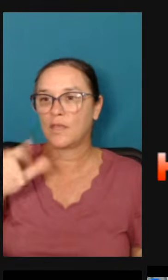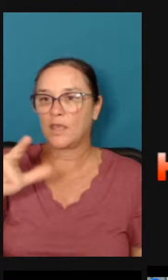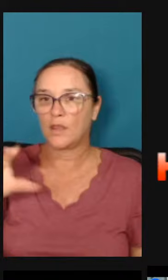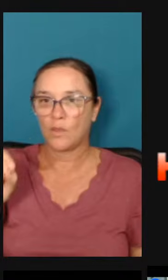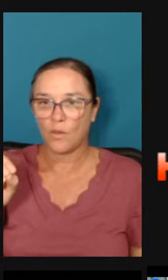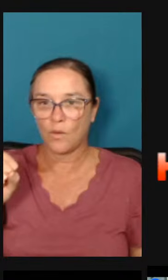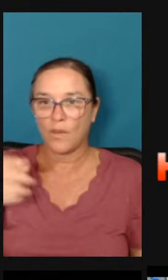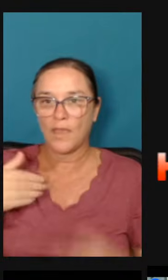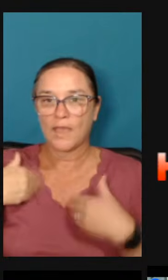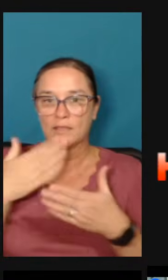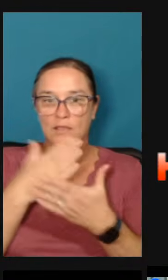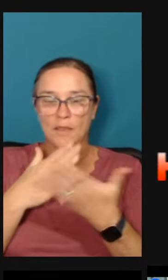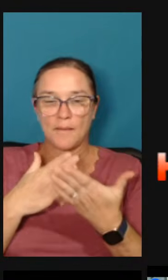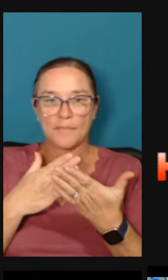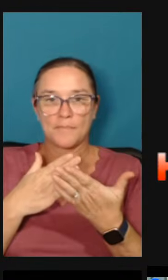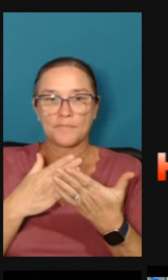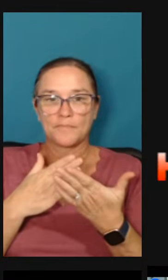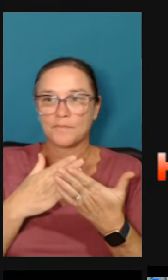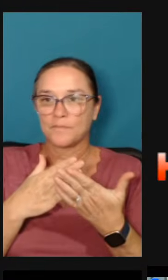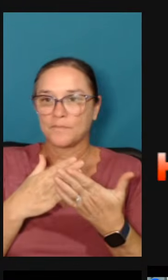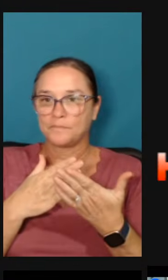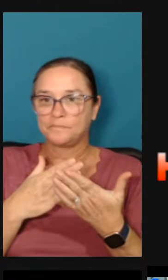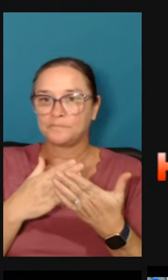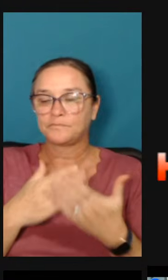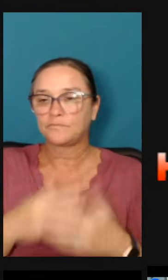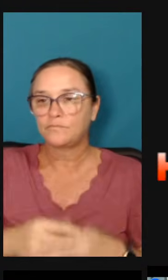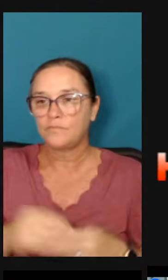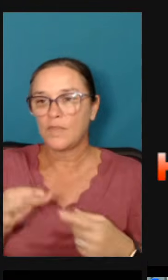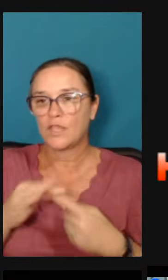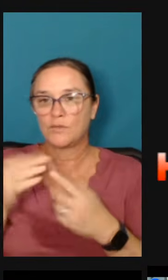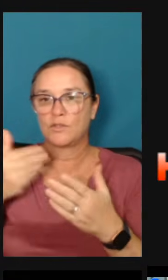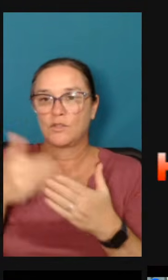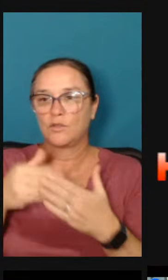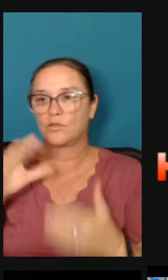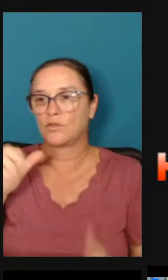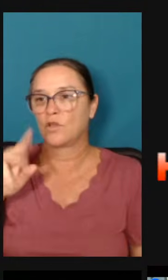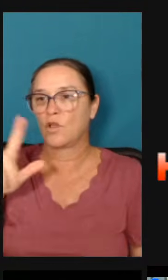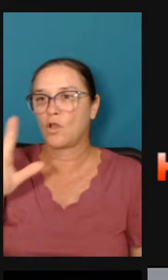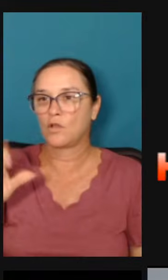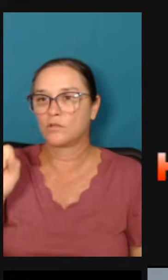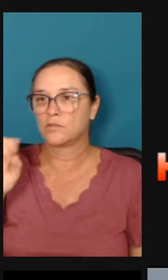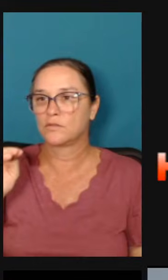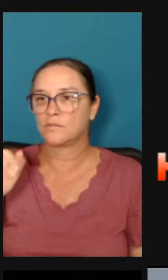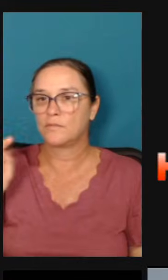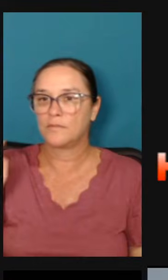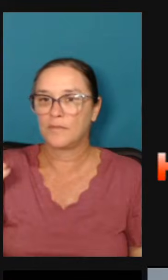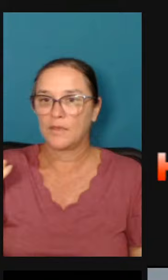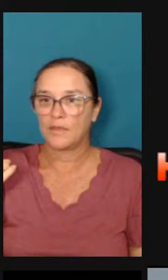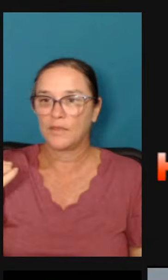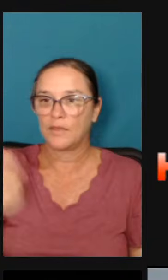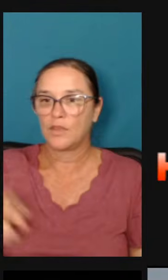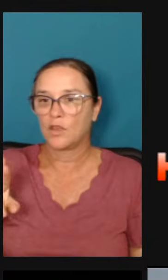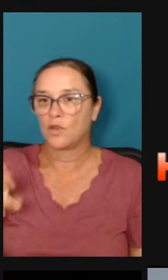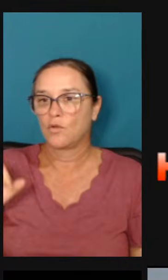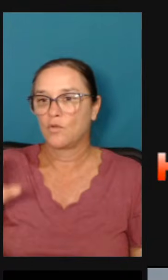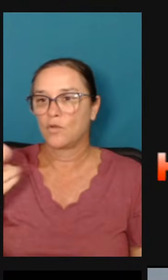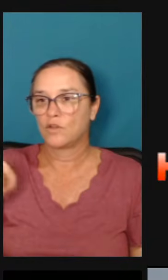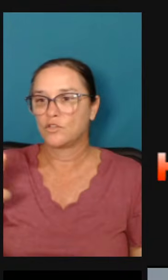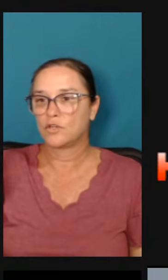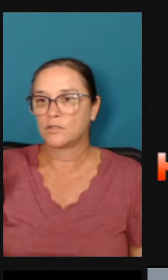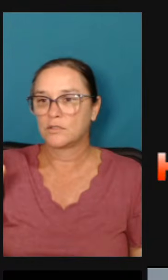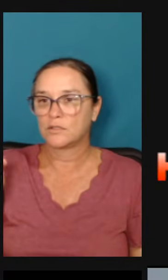have some gatherings as well, especially over by Carl Smith and Richardson's.